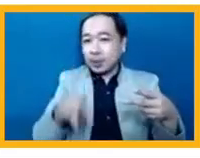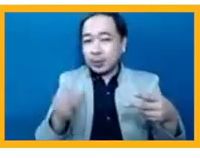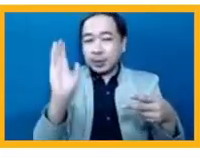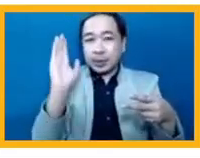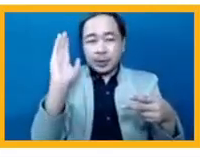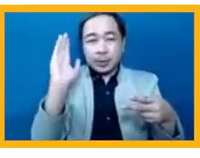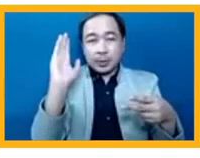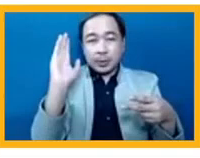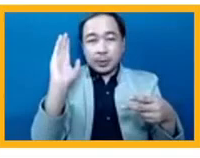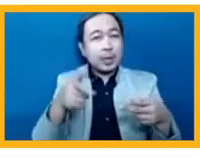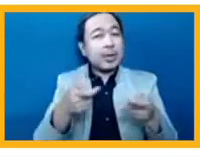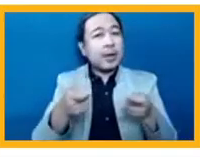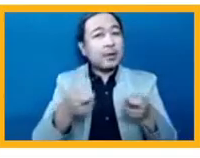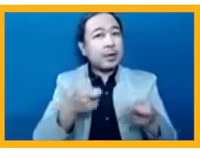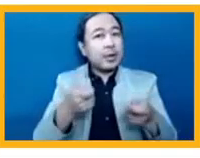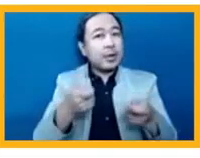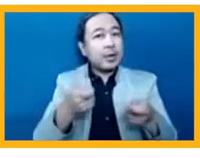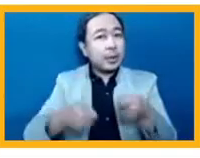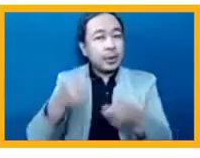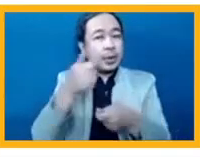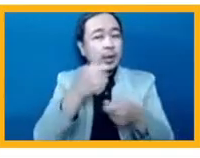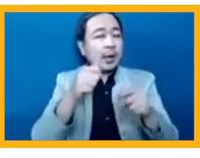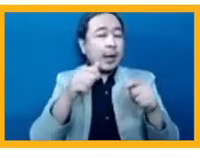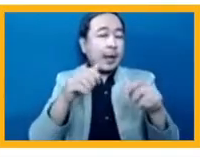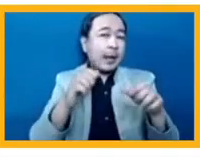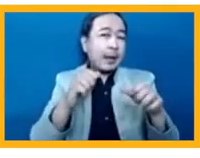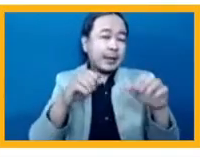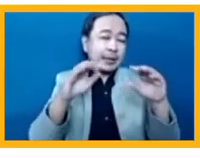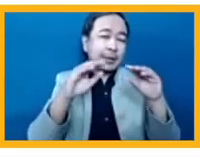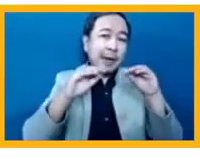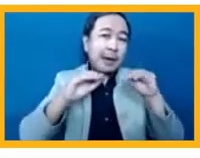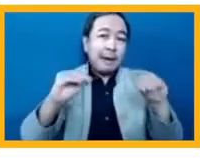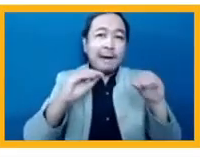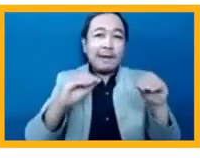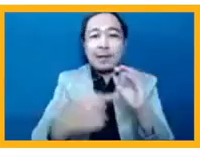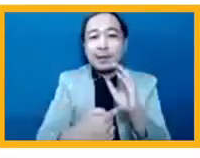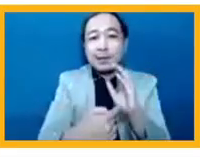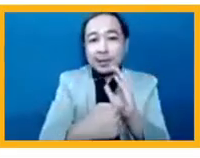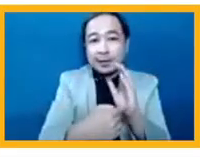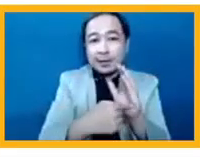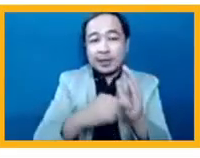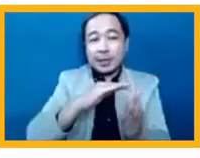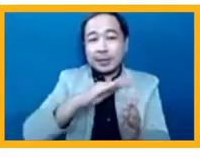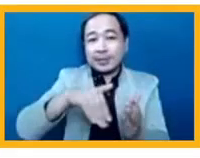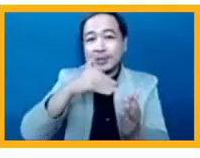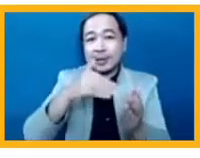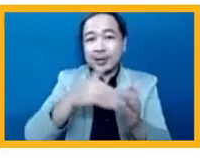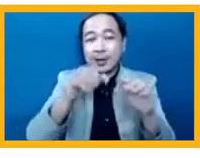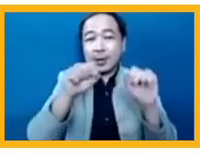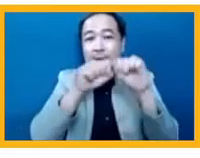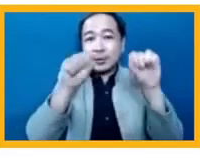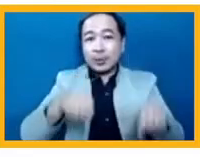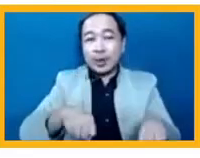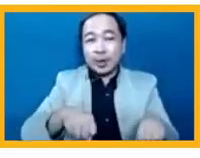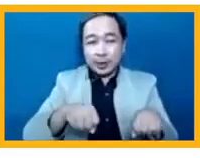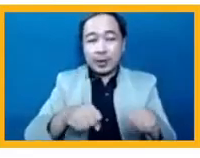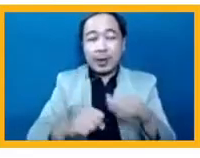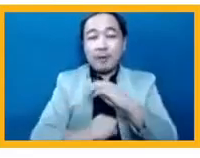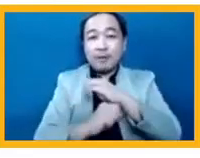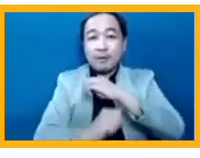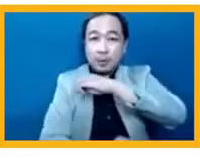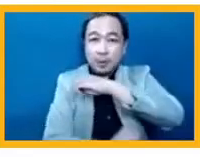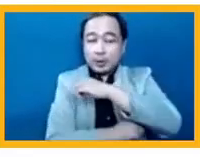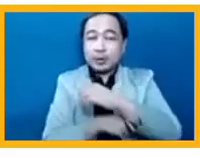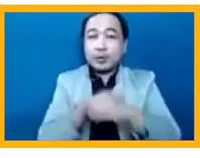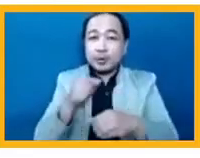project director for EdTech at the Central Square Foundation. The Central Square Foundation is a nonprofit organization working with the